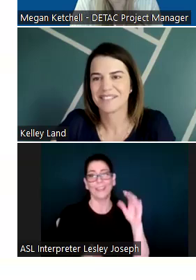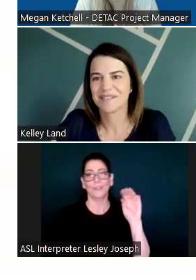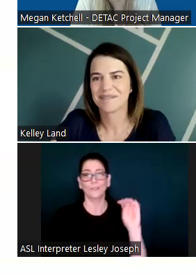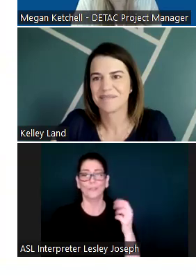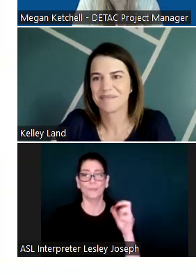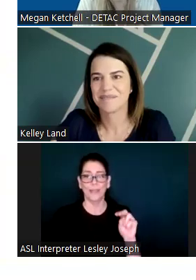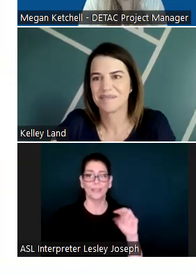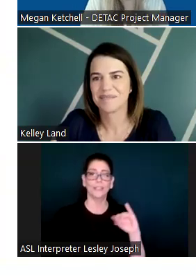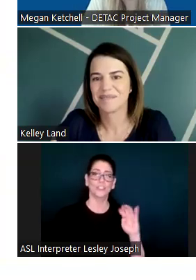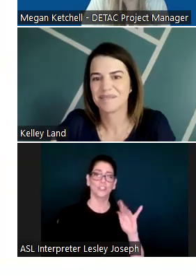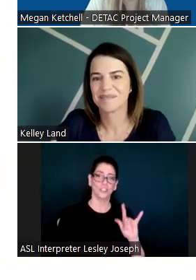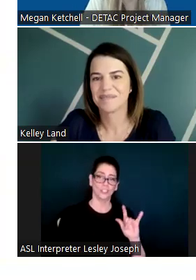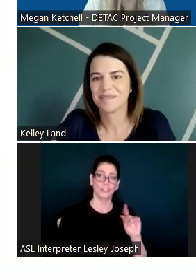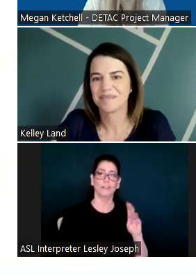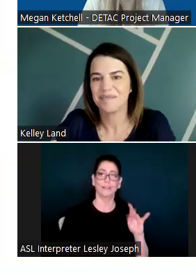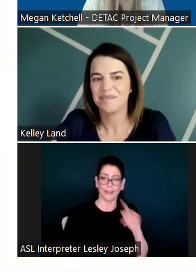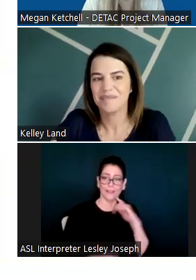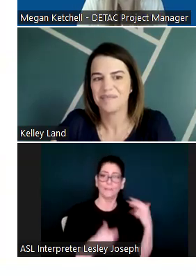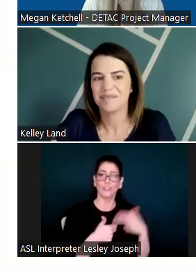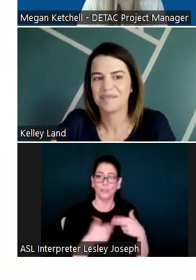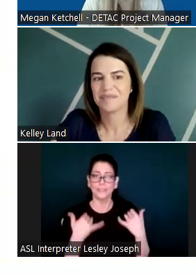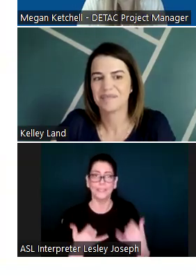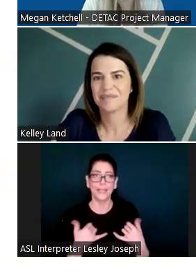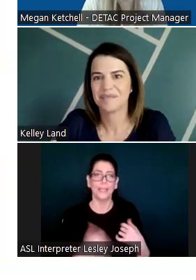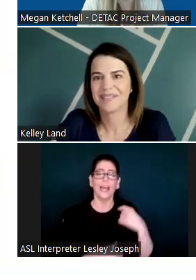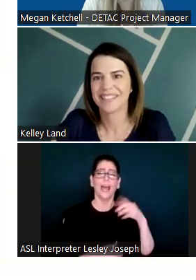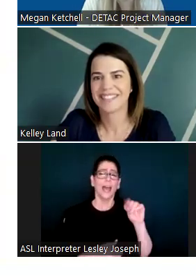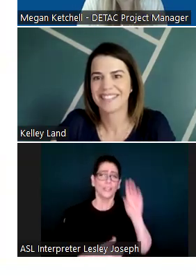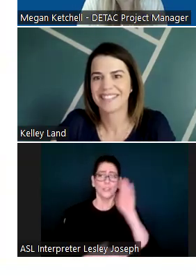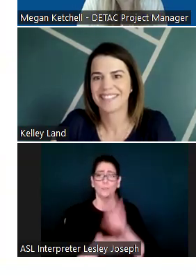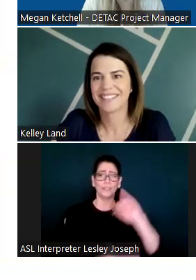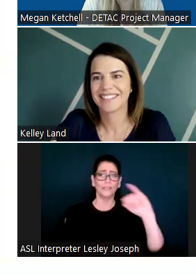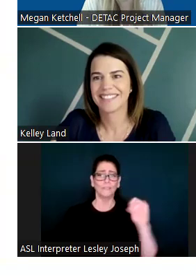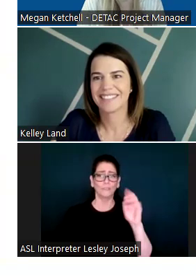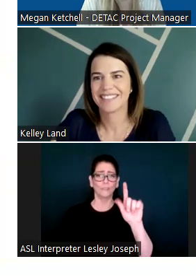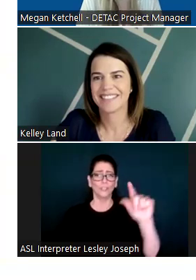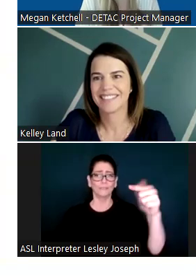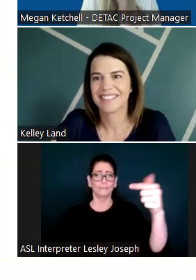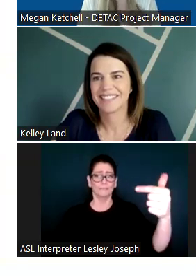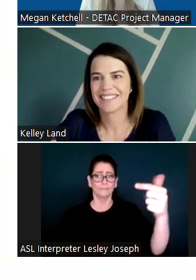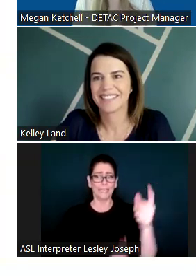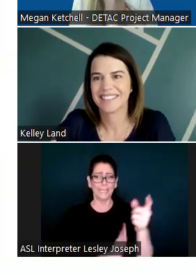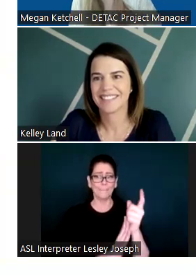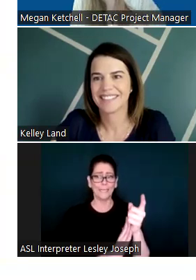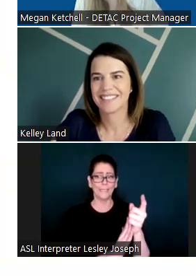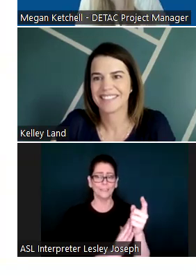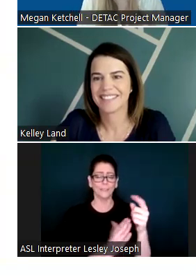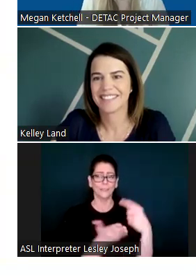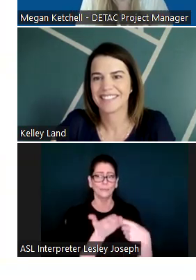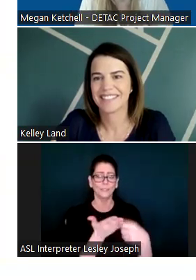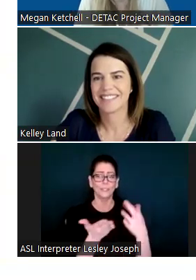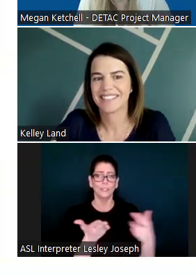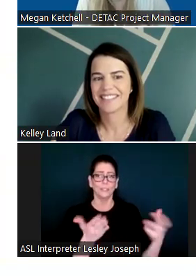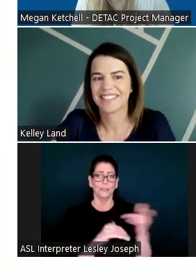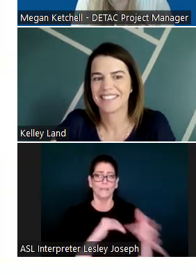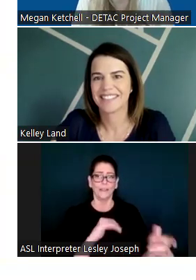Jill, and Kelly for joining us today. I do think, Jill, I'm going to be turning it back over to you in a minute to go through the resources that we have